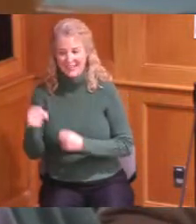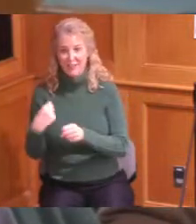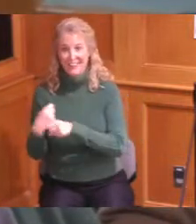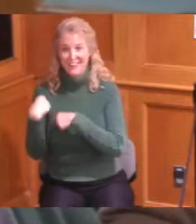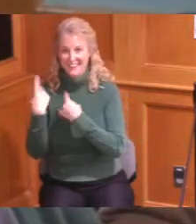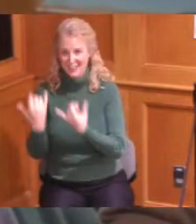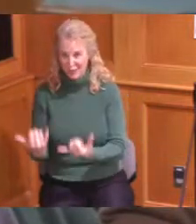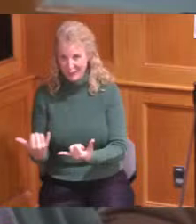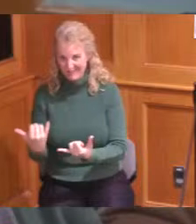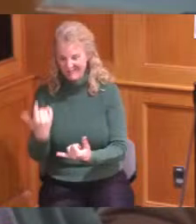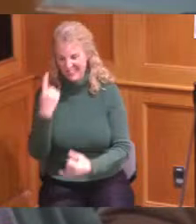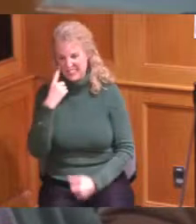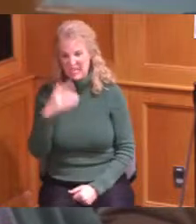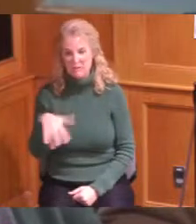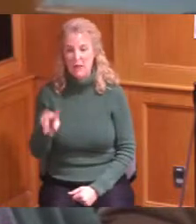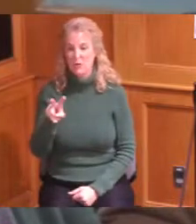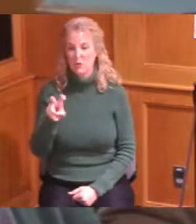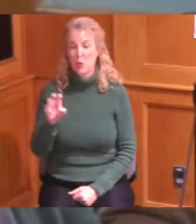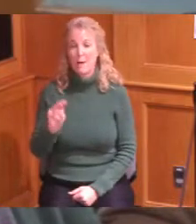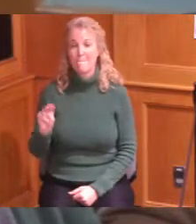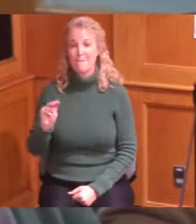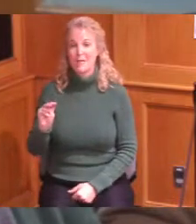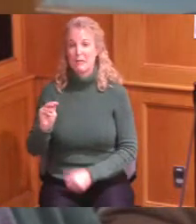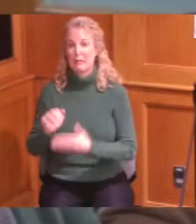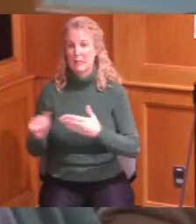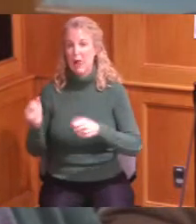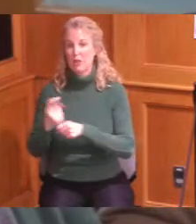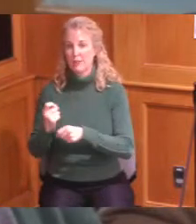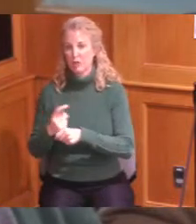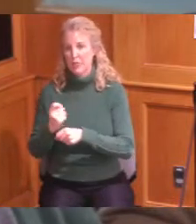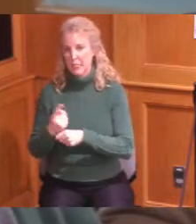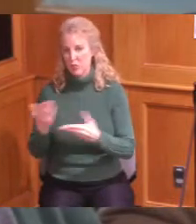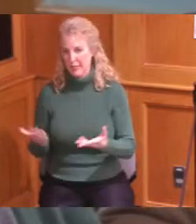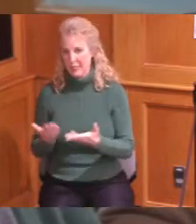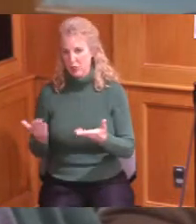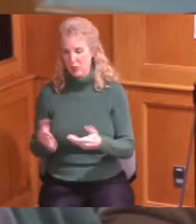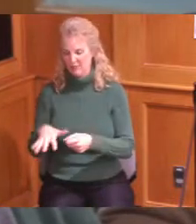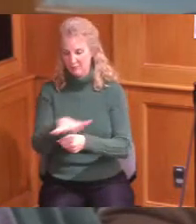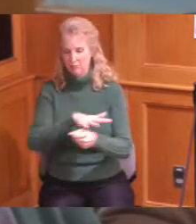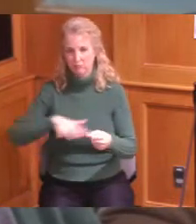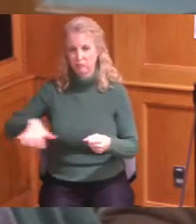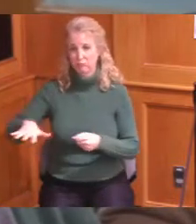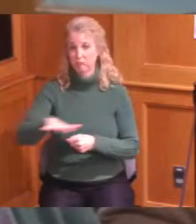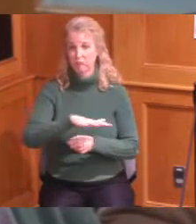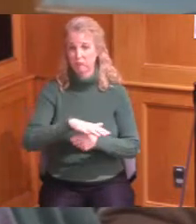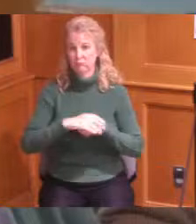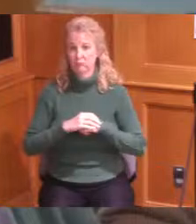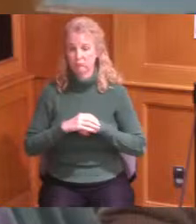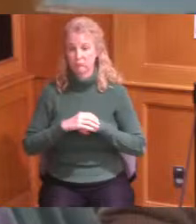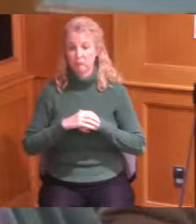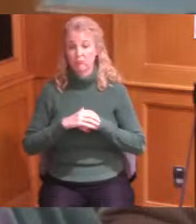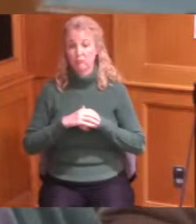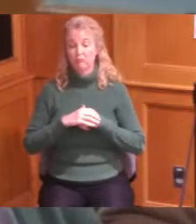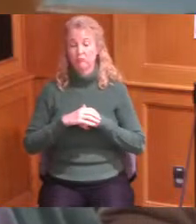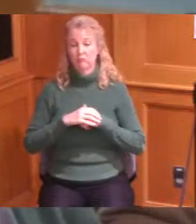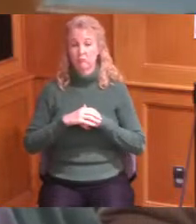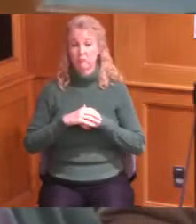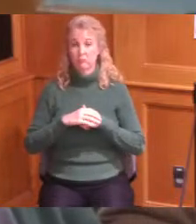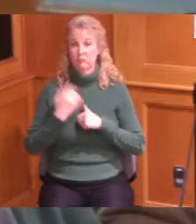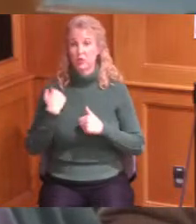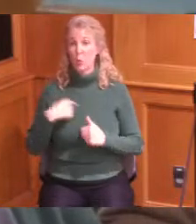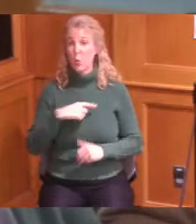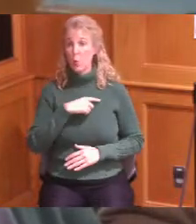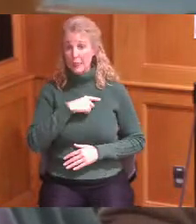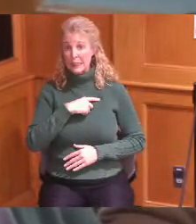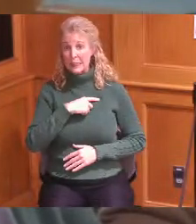years. We do about $200 million worth of work here in the Cincinnati area. One of the things that we